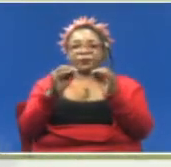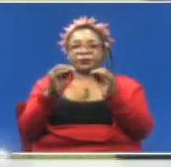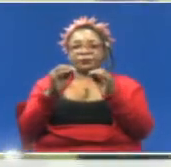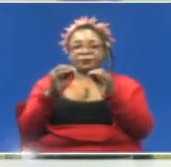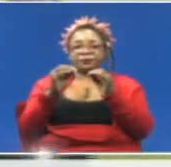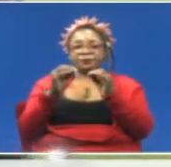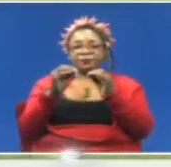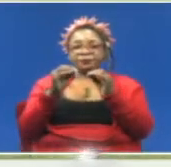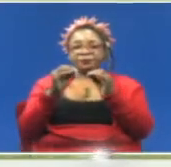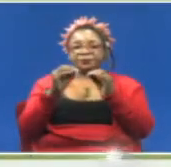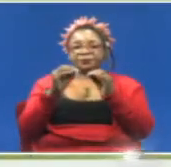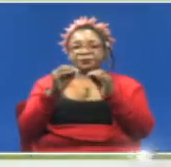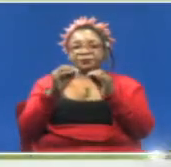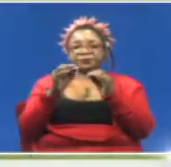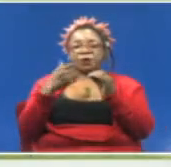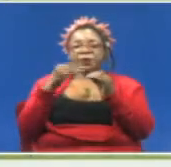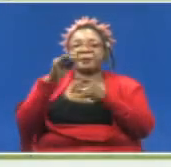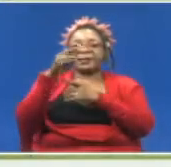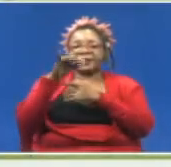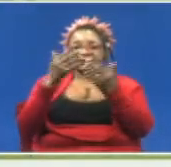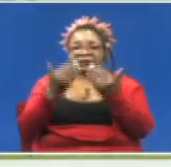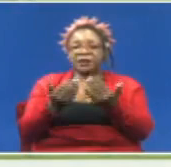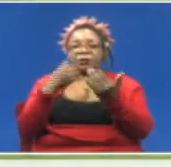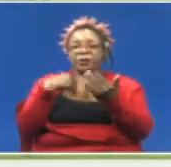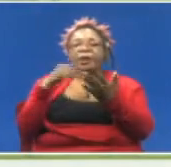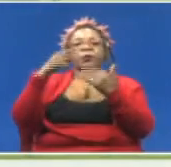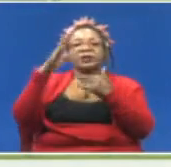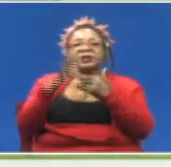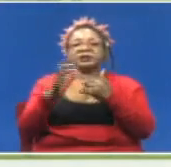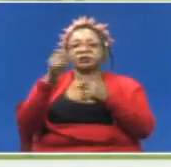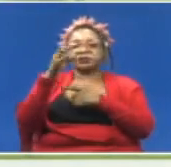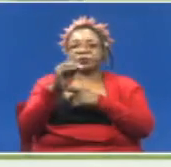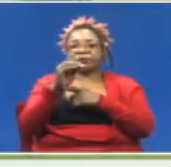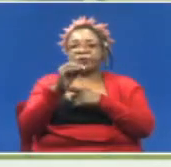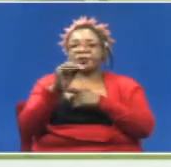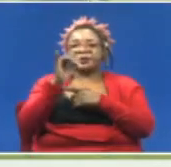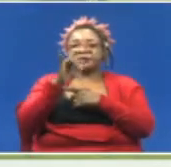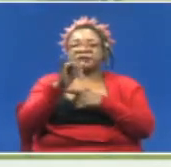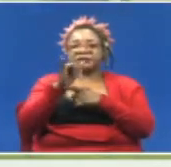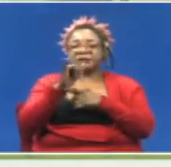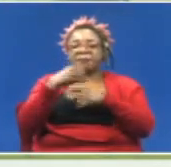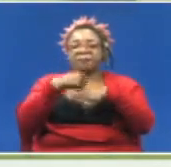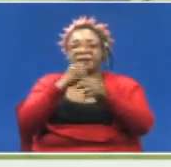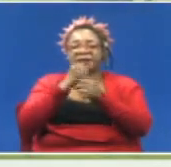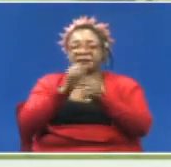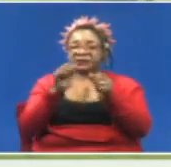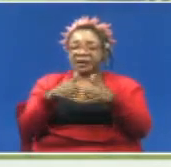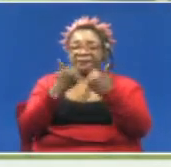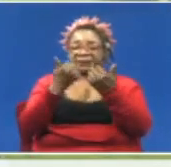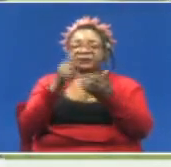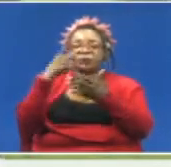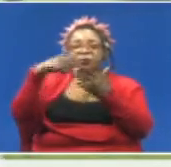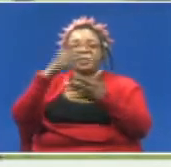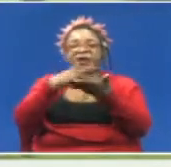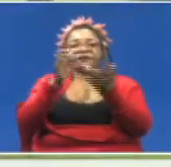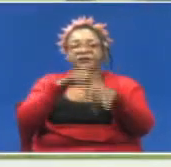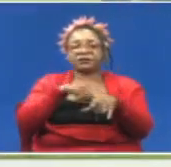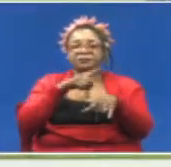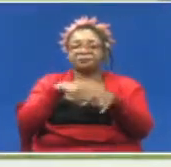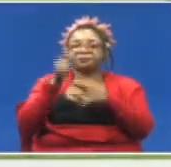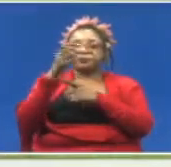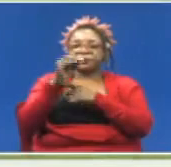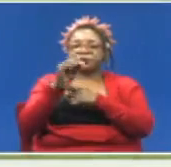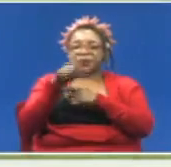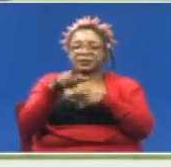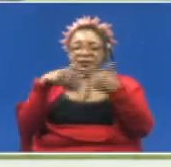team, and they backed themselves, and now they're winners. So it's just a matter of building and making it a habit of winning every time they play. So that's